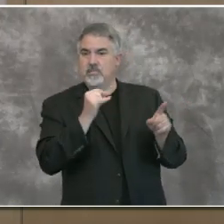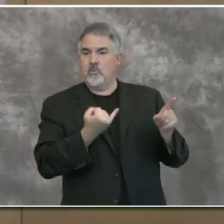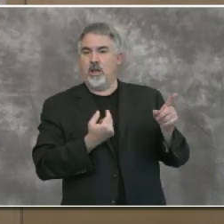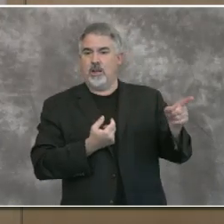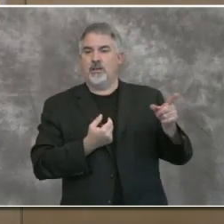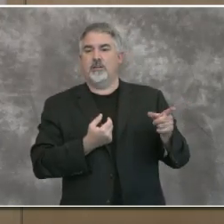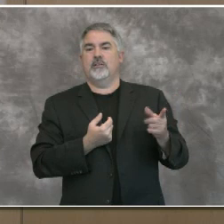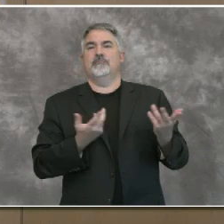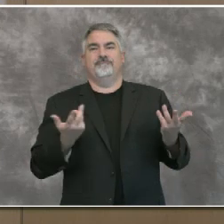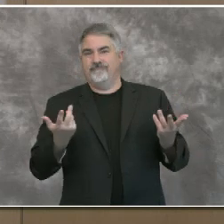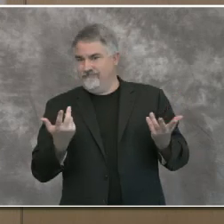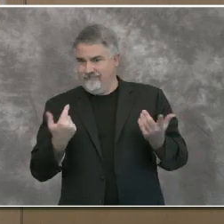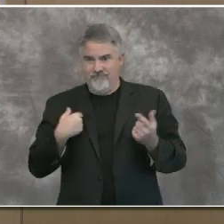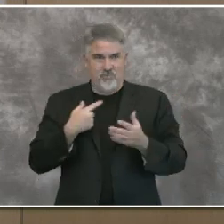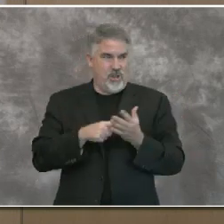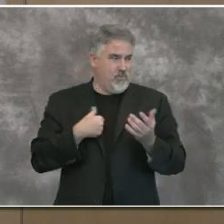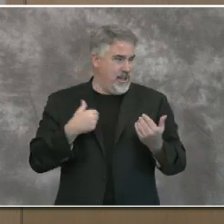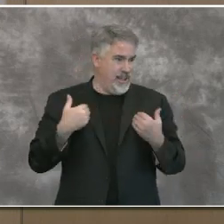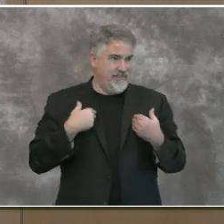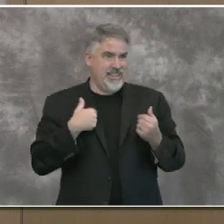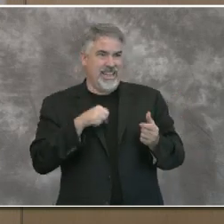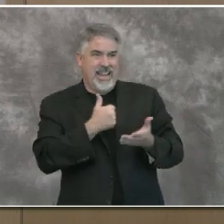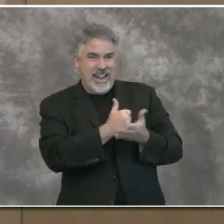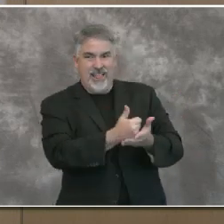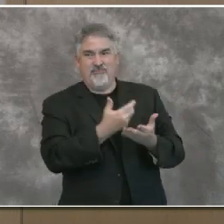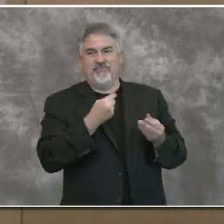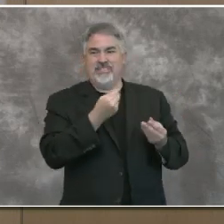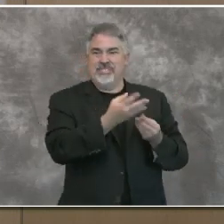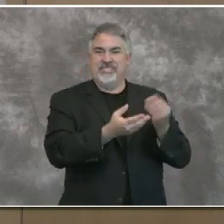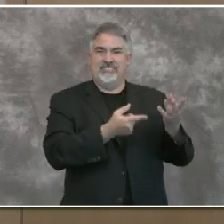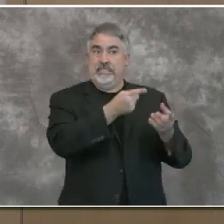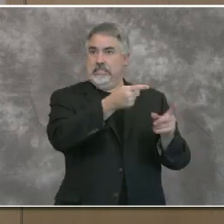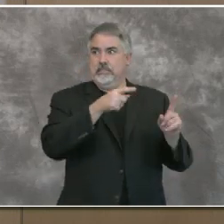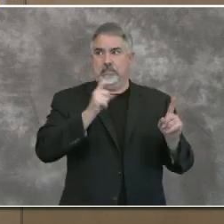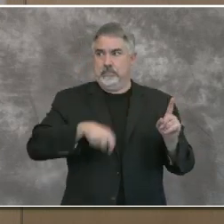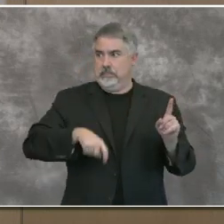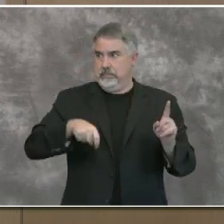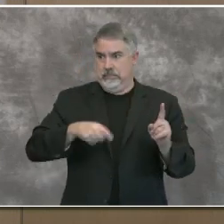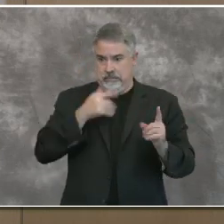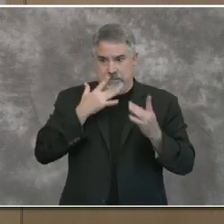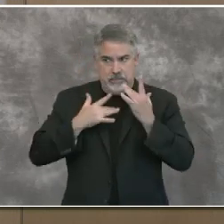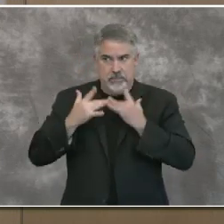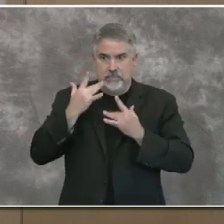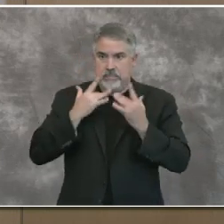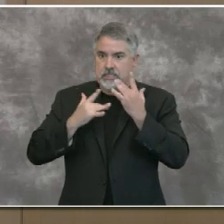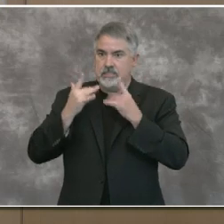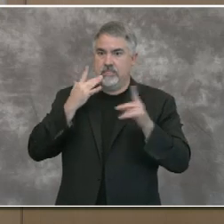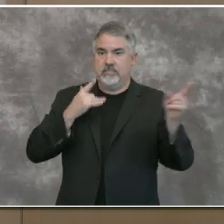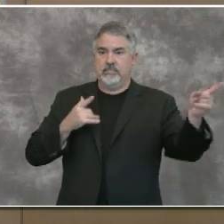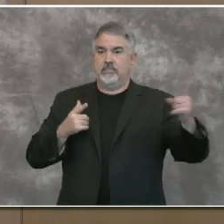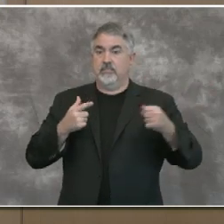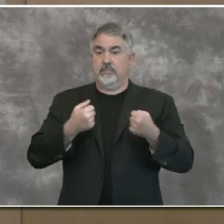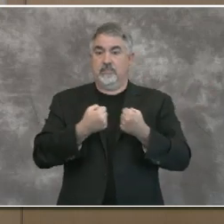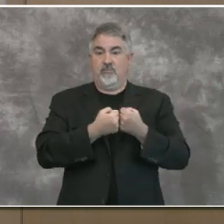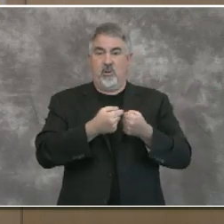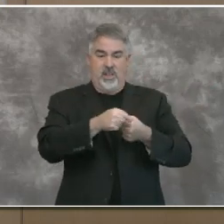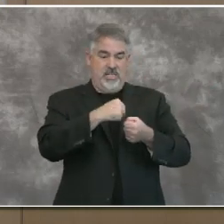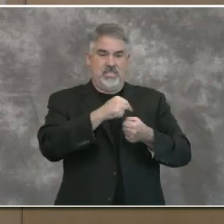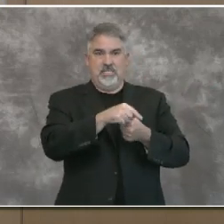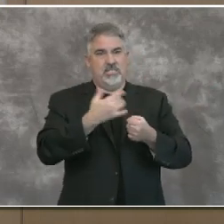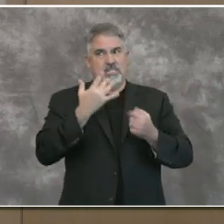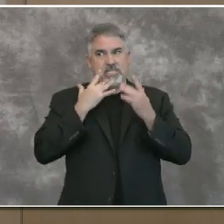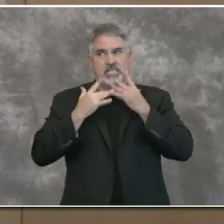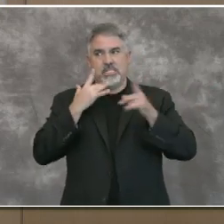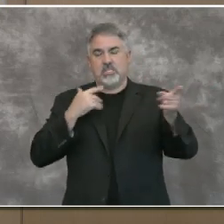possible to help lessen the issues on both sides of the border. In